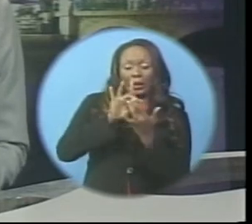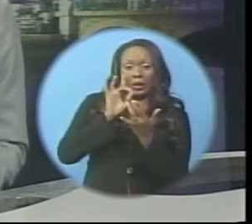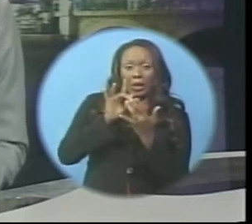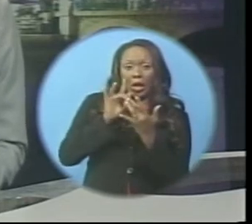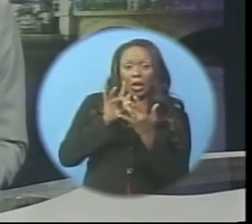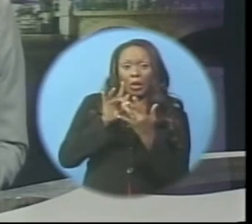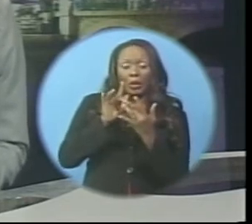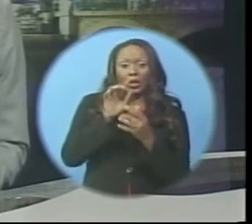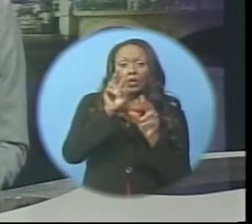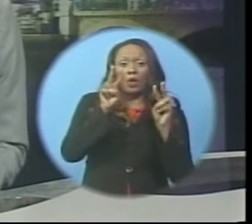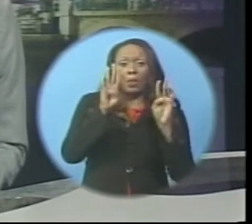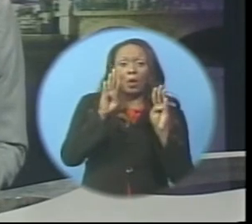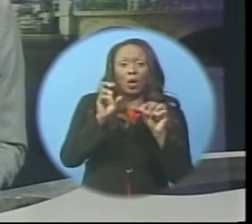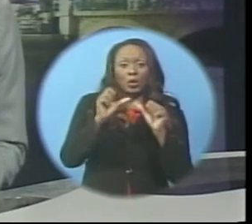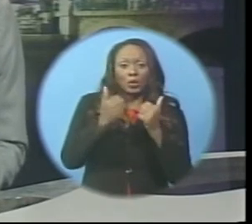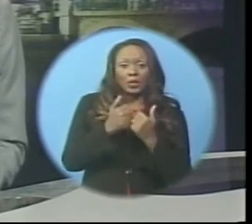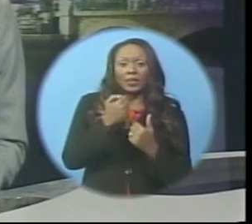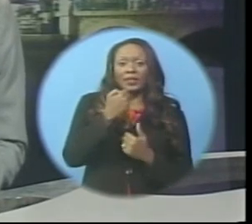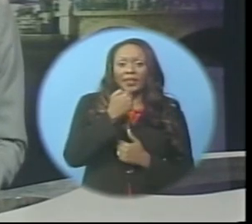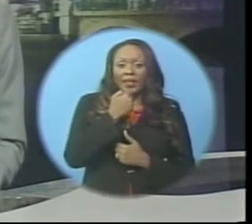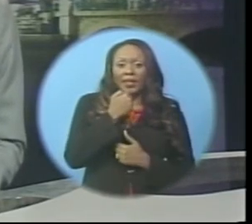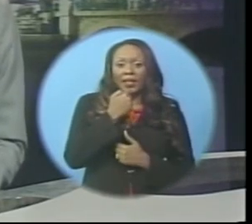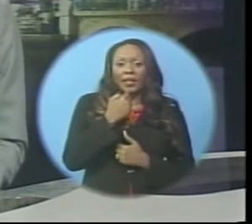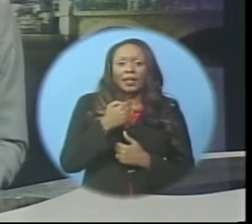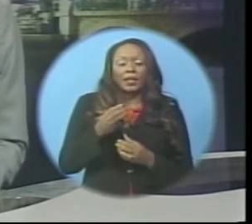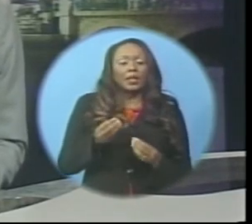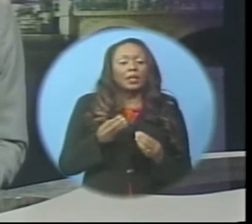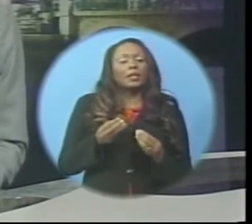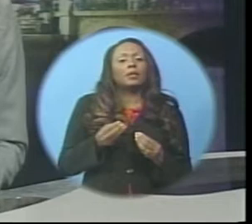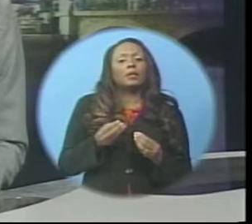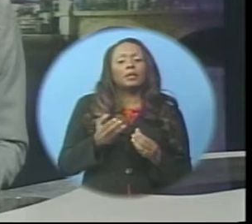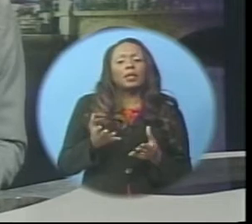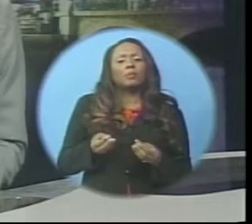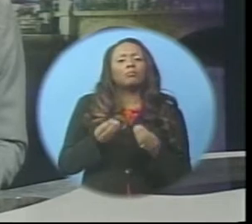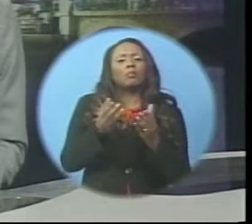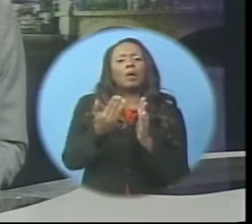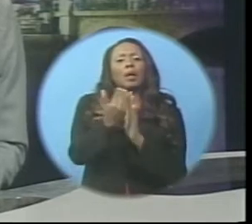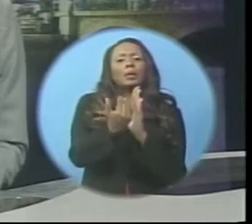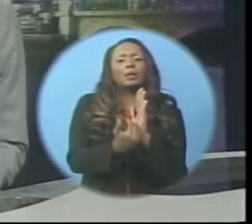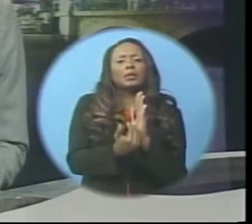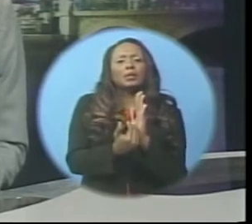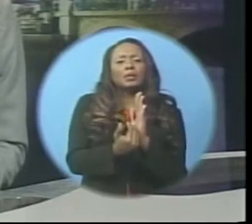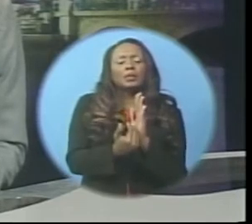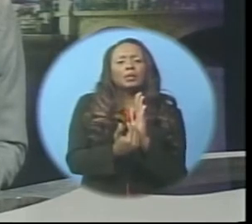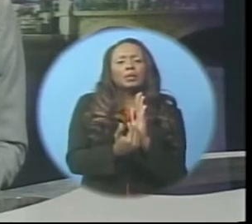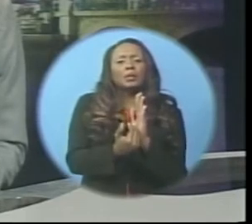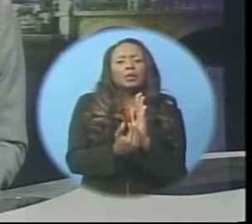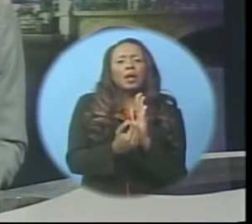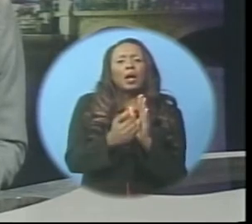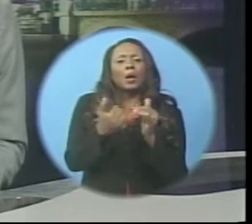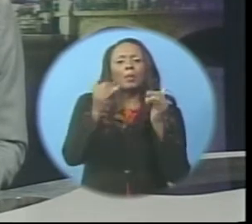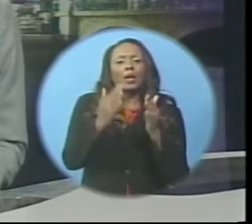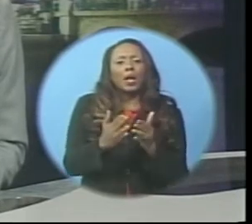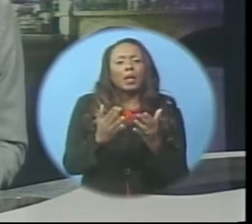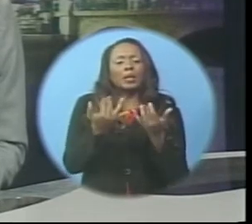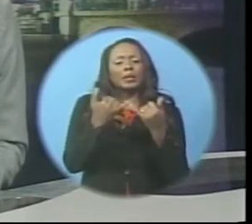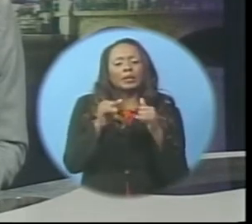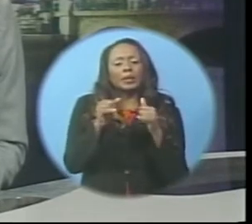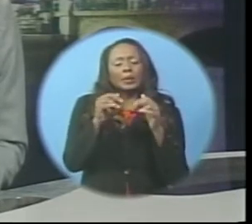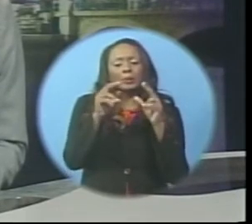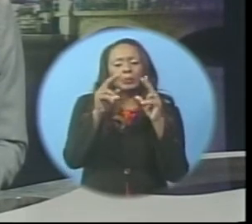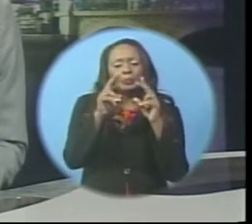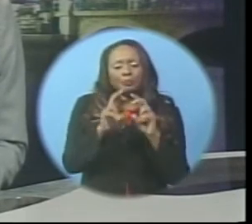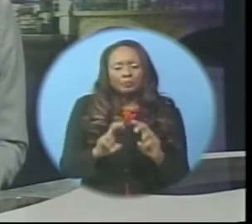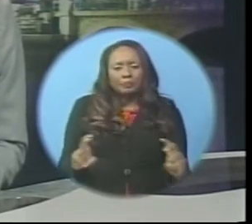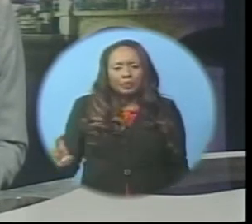selectors Andrew Hoyt, he charged that while they were given a list of players from the national coaches, it was still under review, so he wasn't at